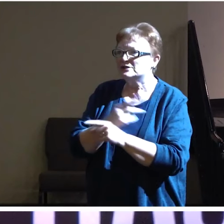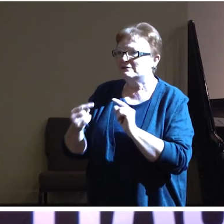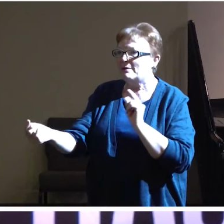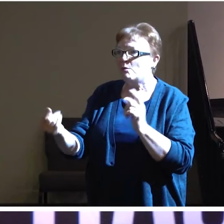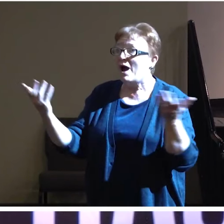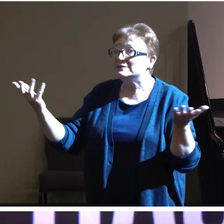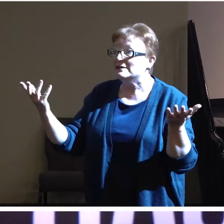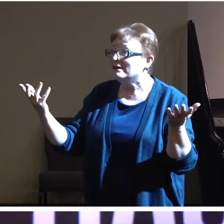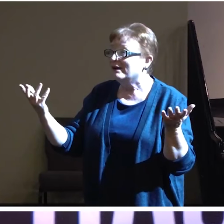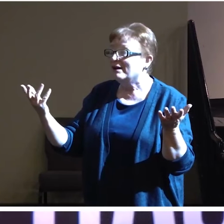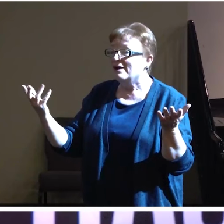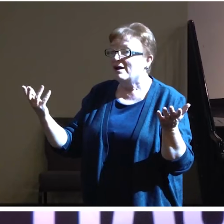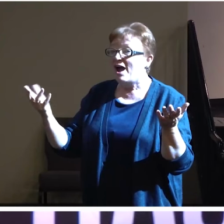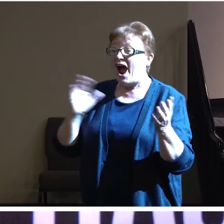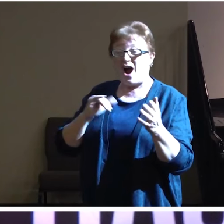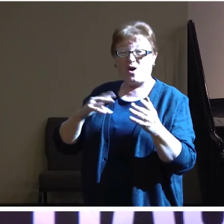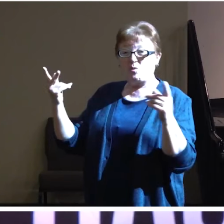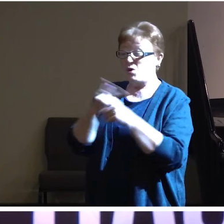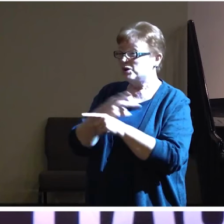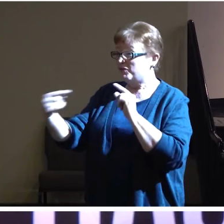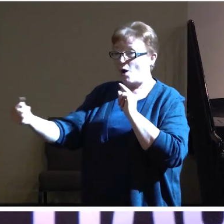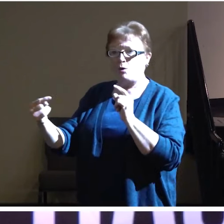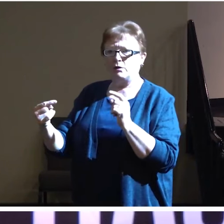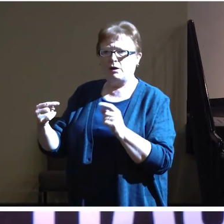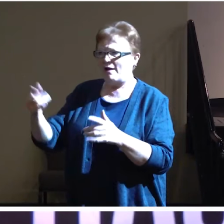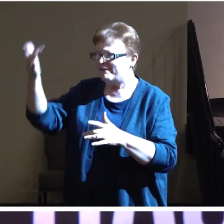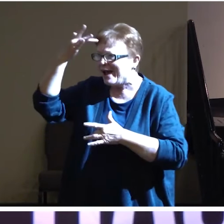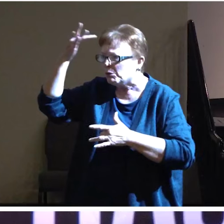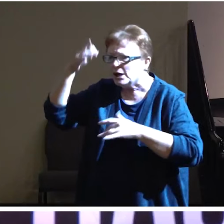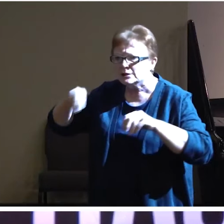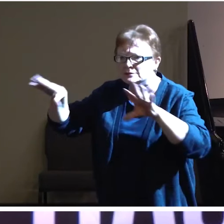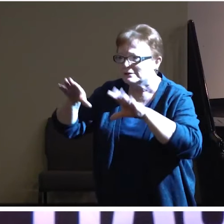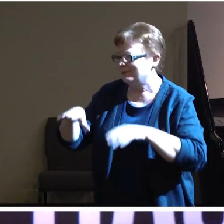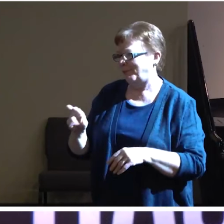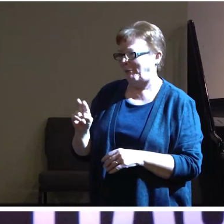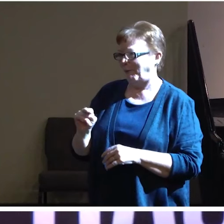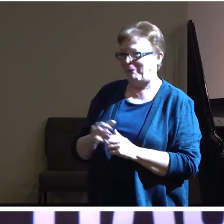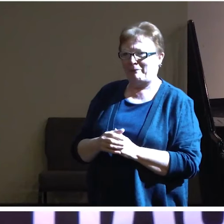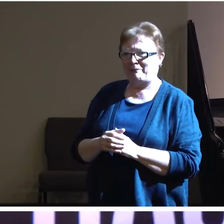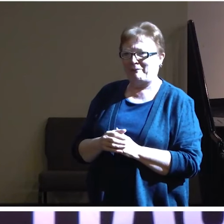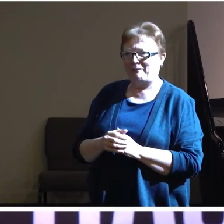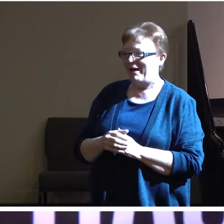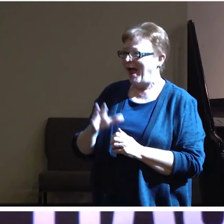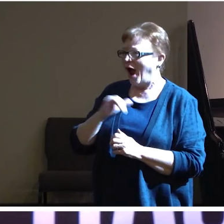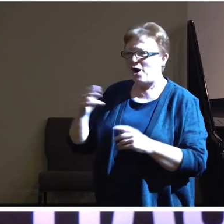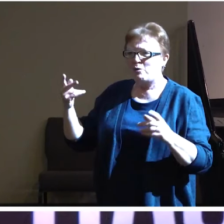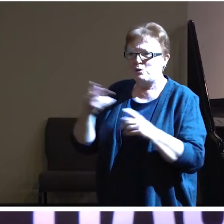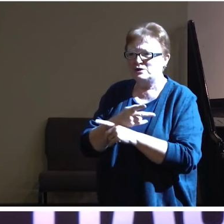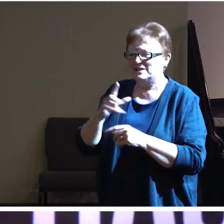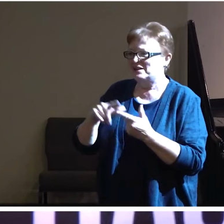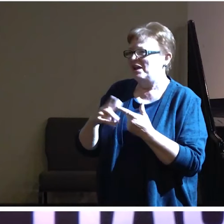Our greatest foe is not a virus. Our greatest foe is not social injustice.